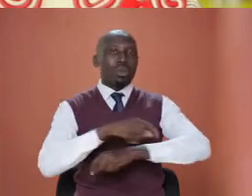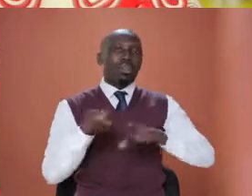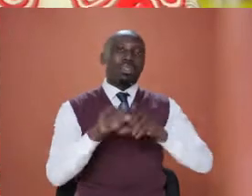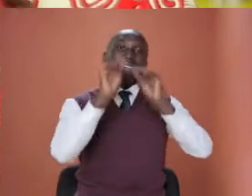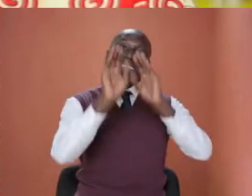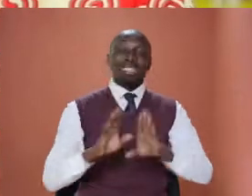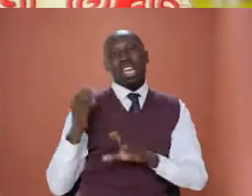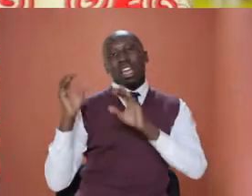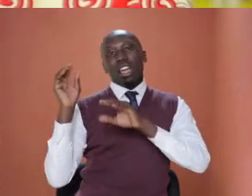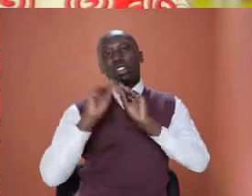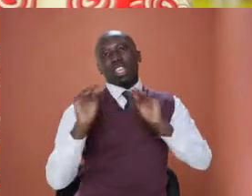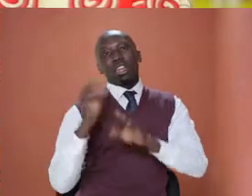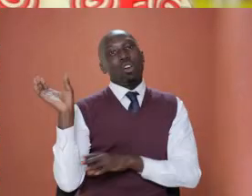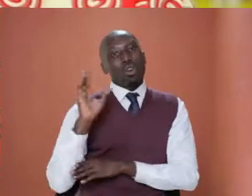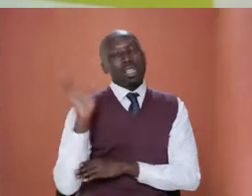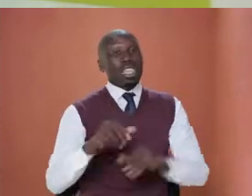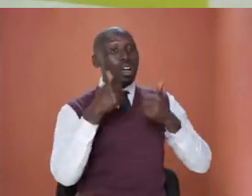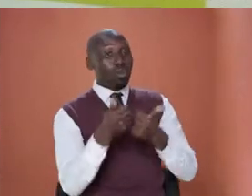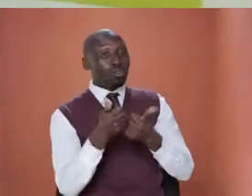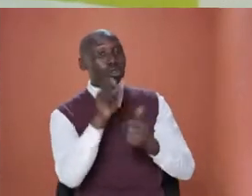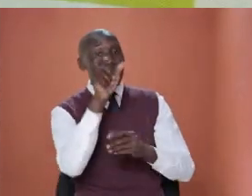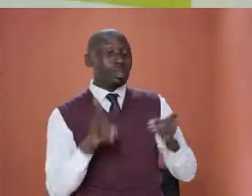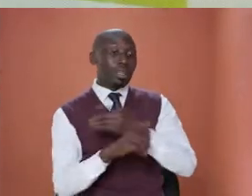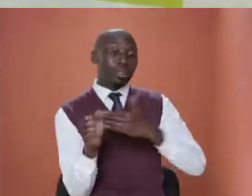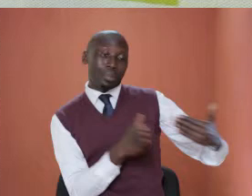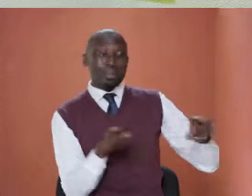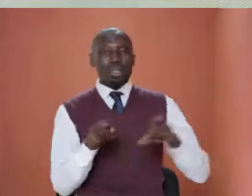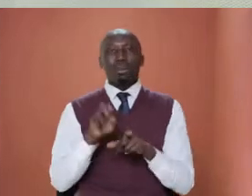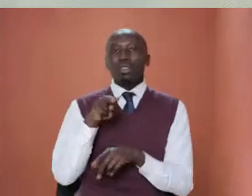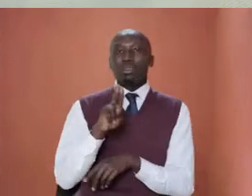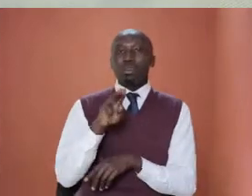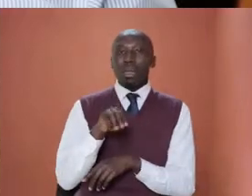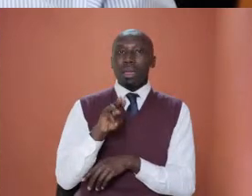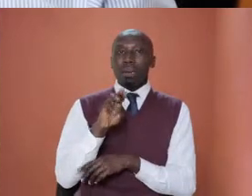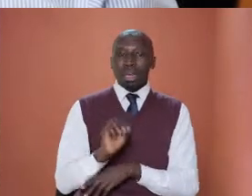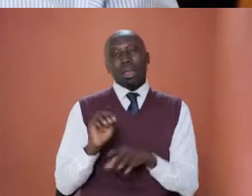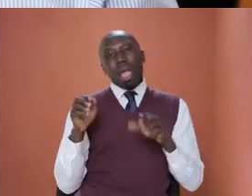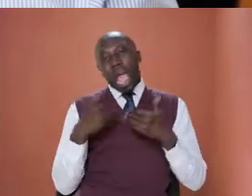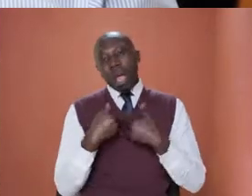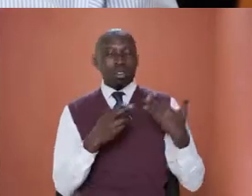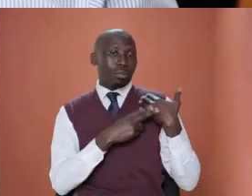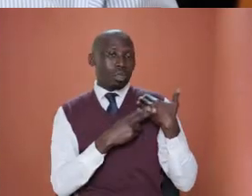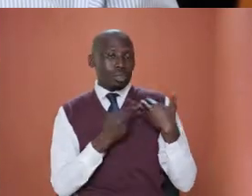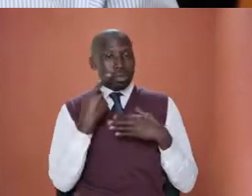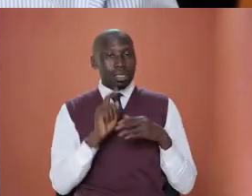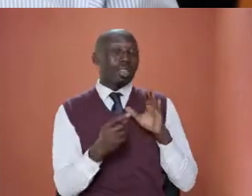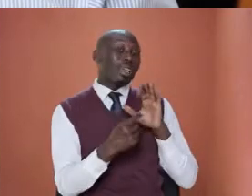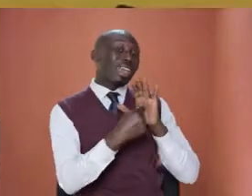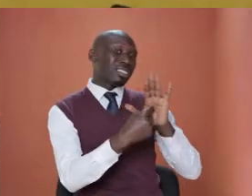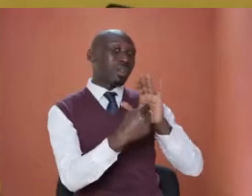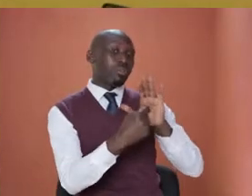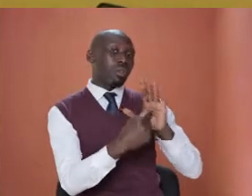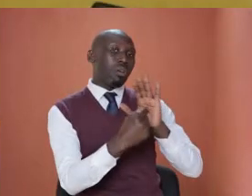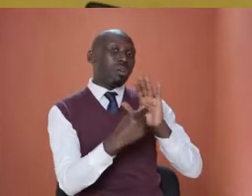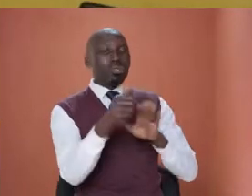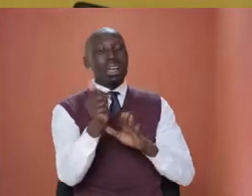training colleges is conducive for our people. As Umeme, our role is to be role models to